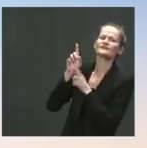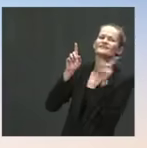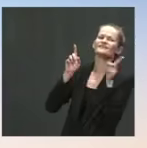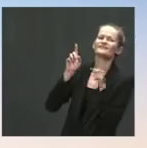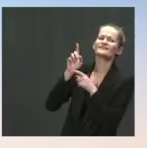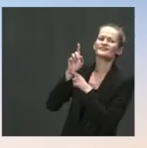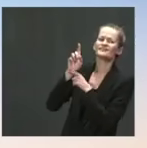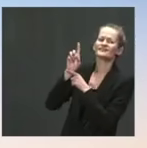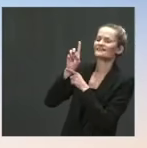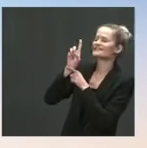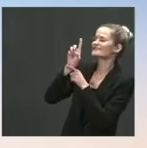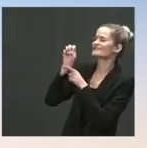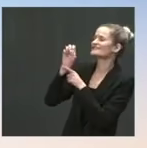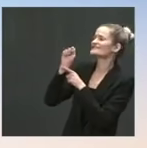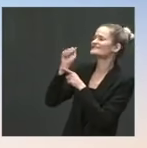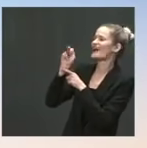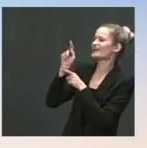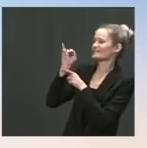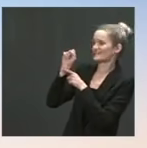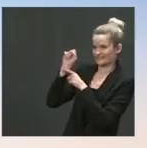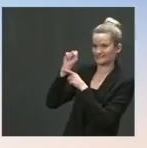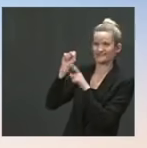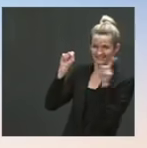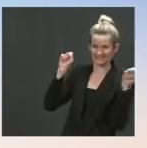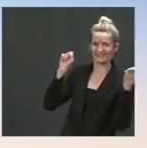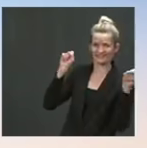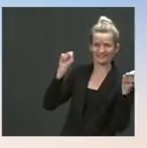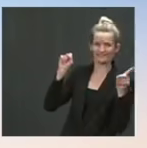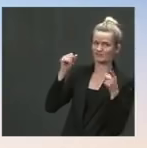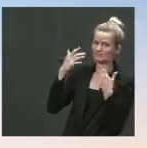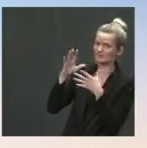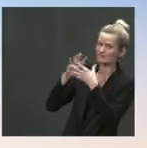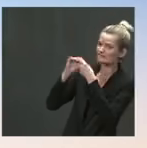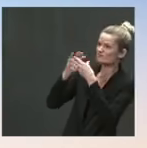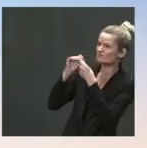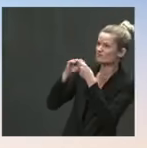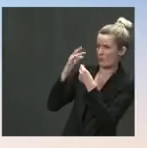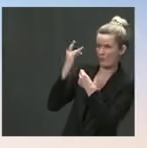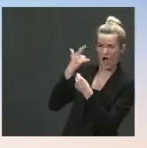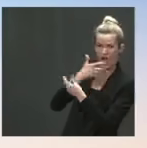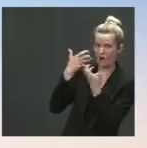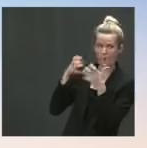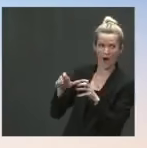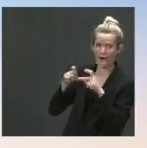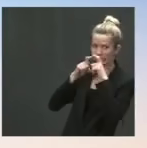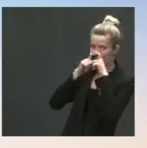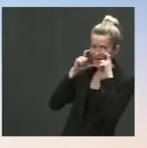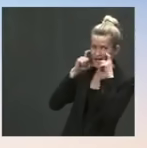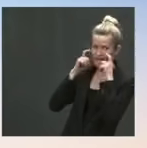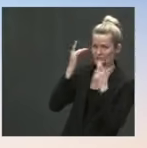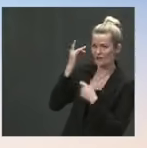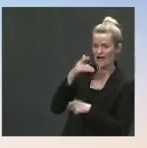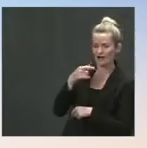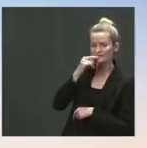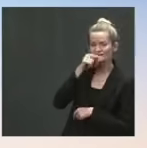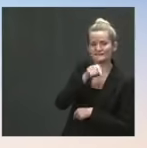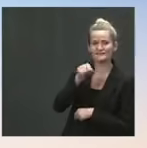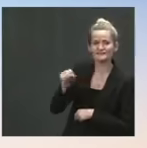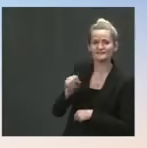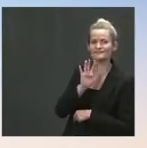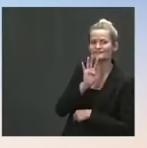psychological effects of putting kindergartners in masks for hours at a time. Is there any concern from officials that you guys talked to in